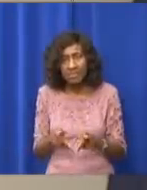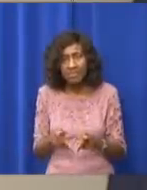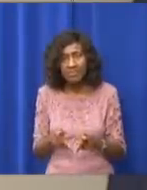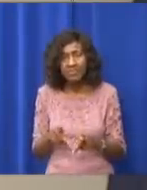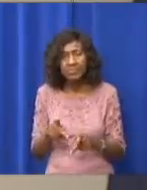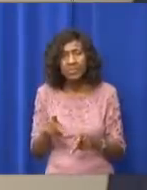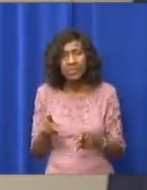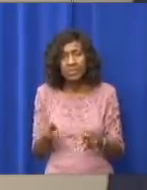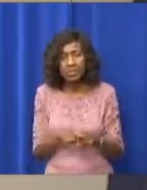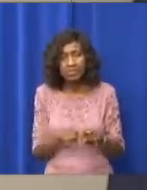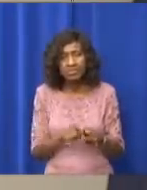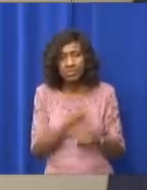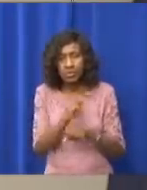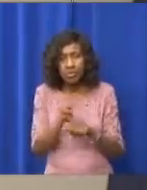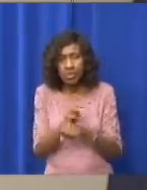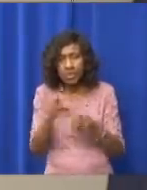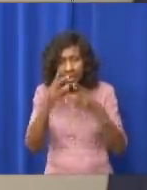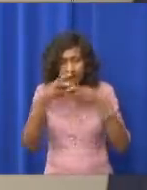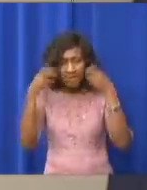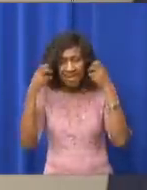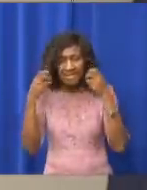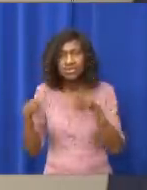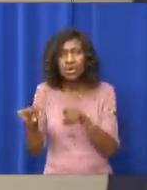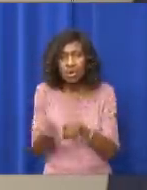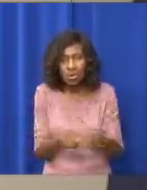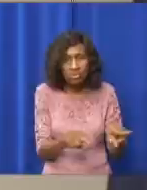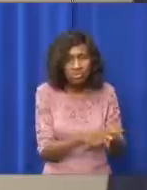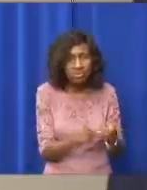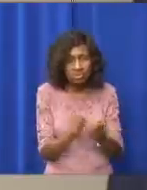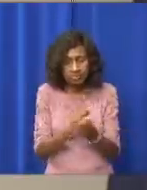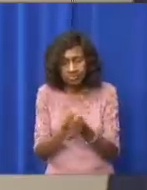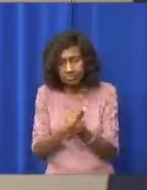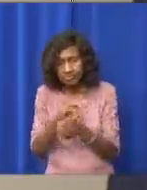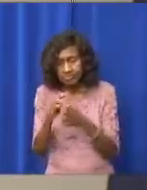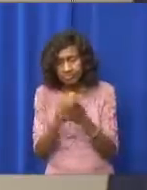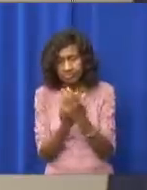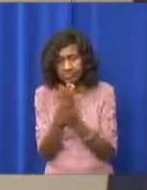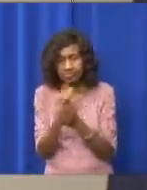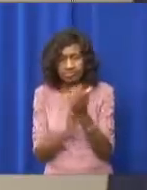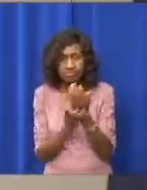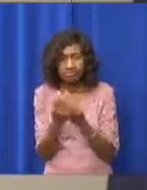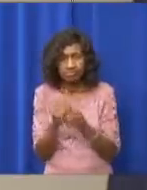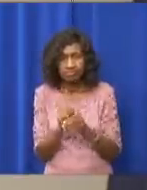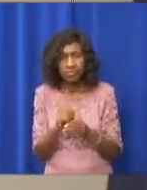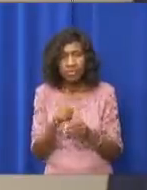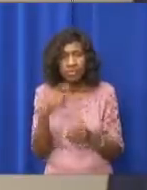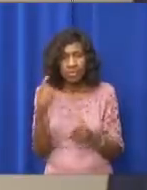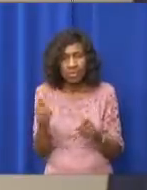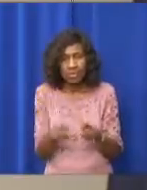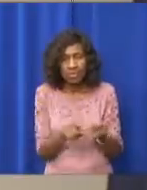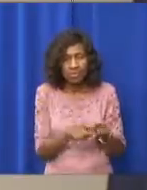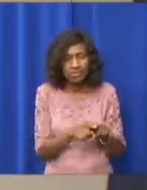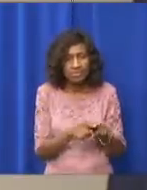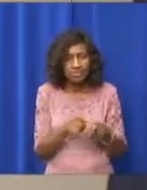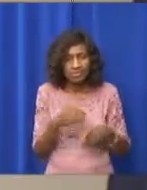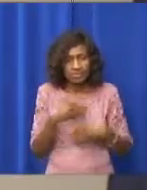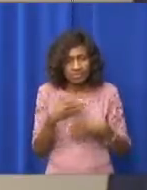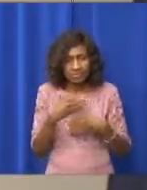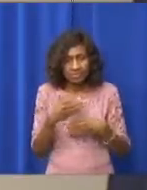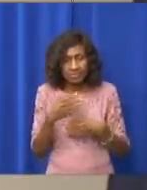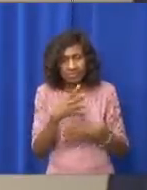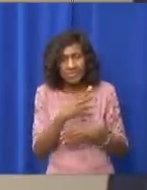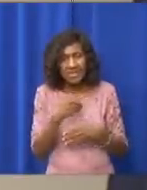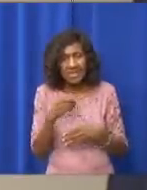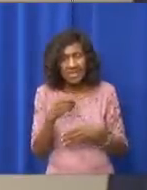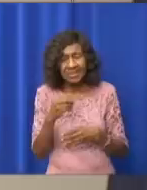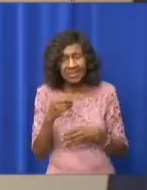you must continue to practice good hand hygiene, proper respiratory etiquette, and adhere to